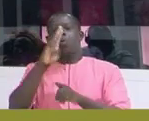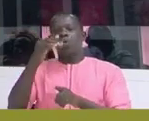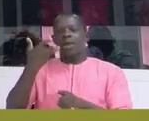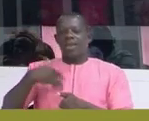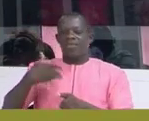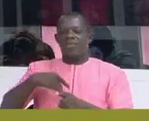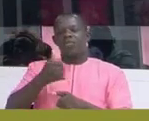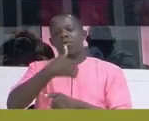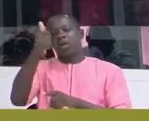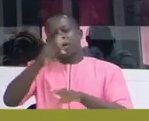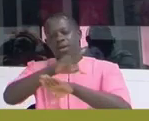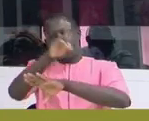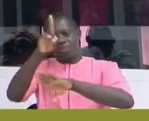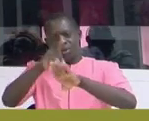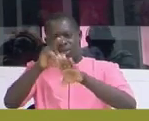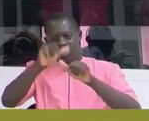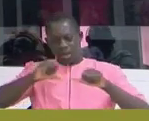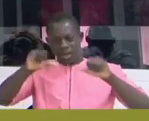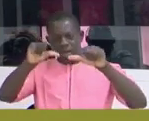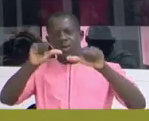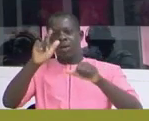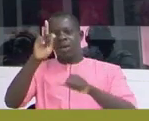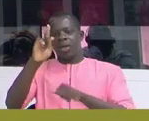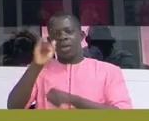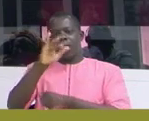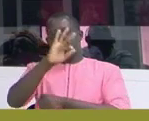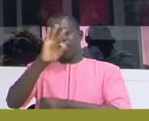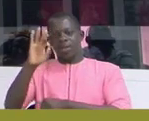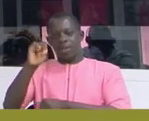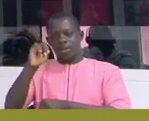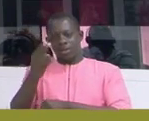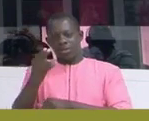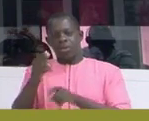lived who lives somewhere after